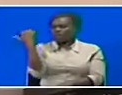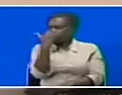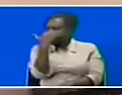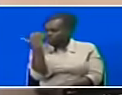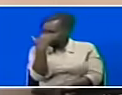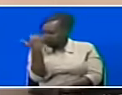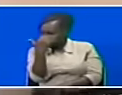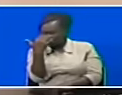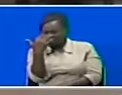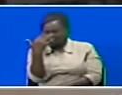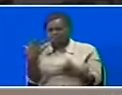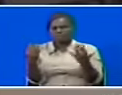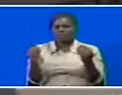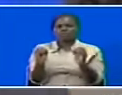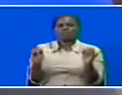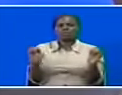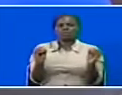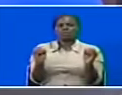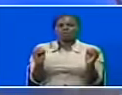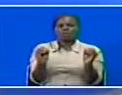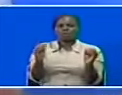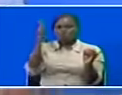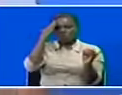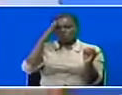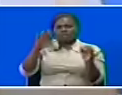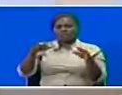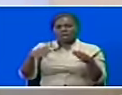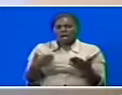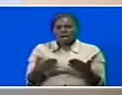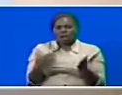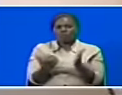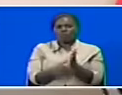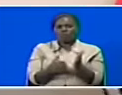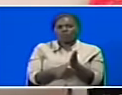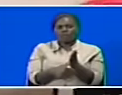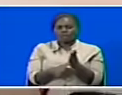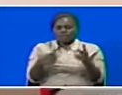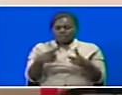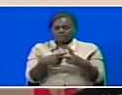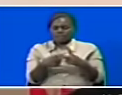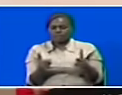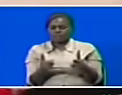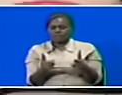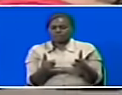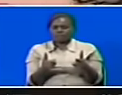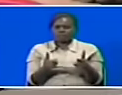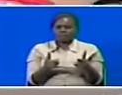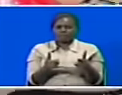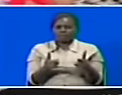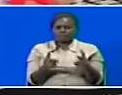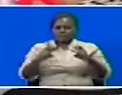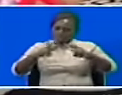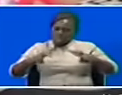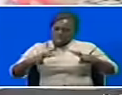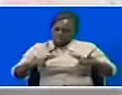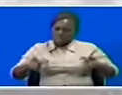children, it wasn't easy getting precise knowledge of what ailed their son. We started maybe researching on